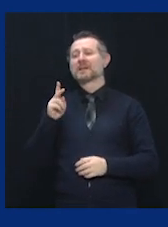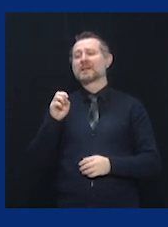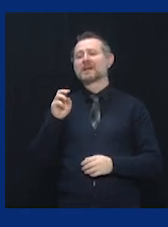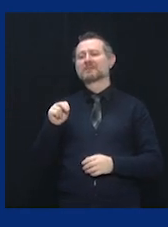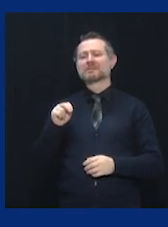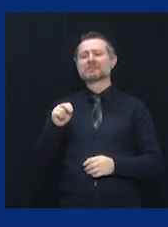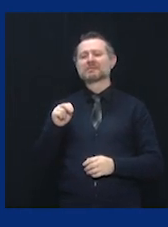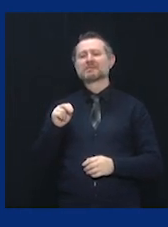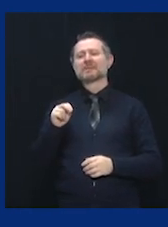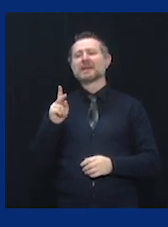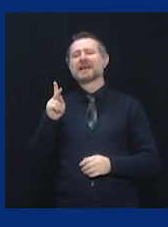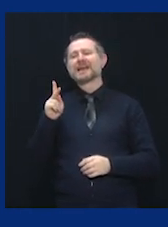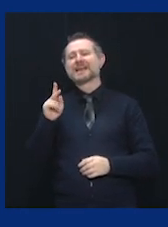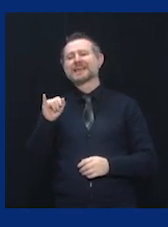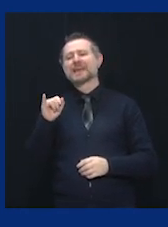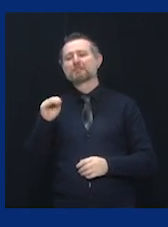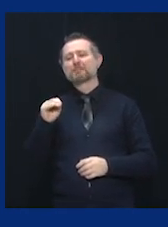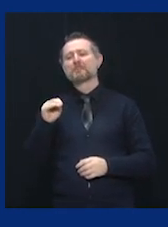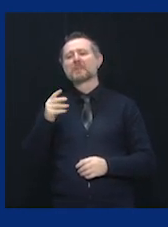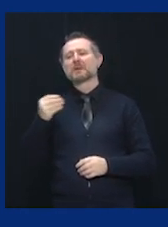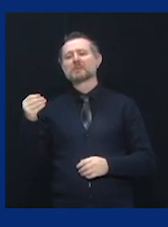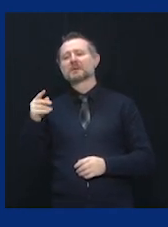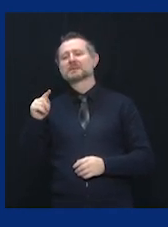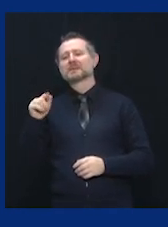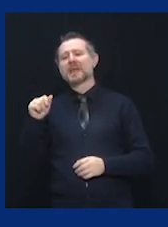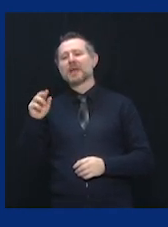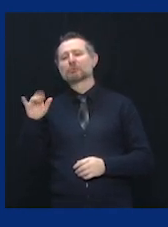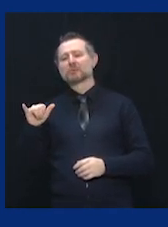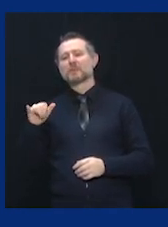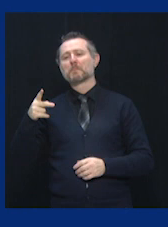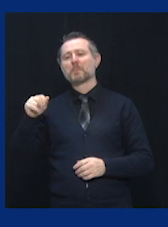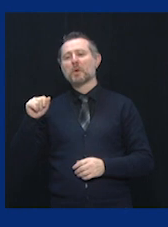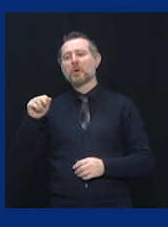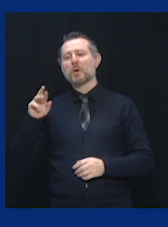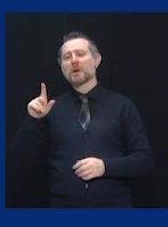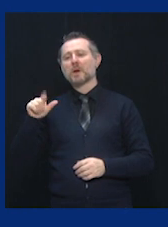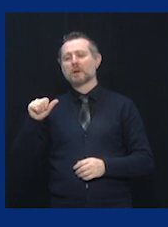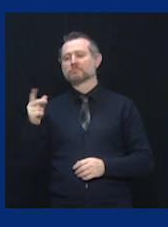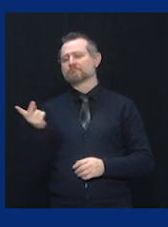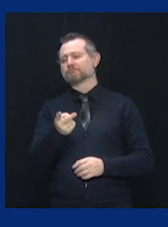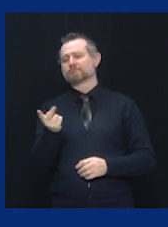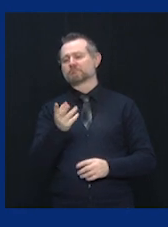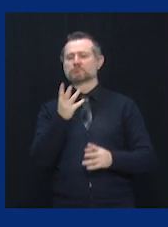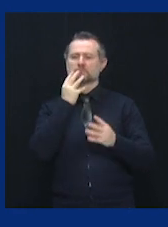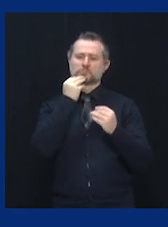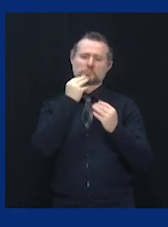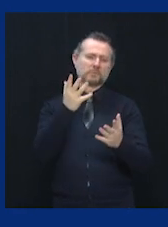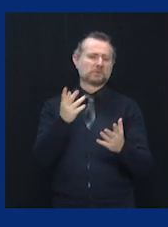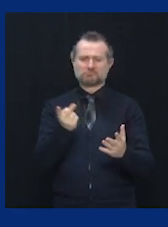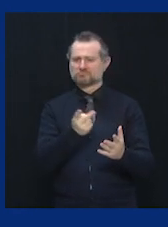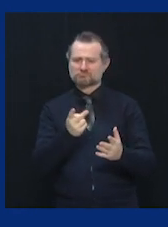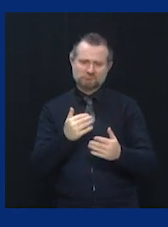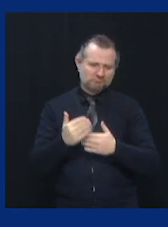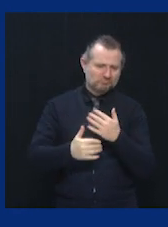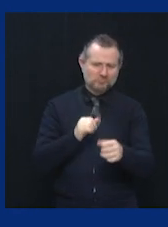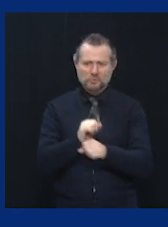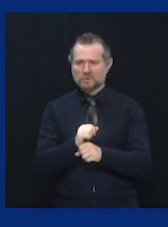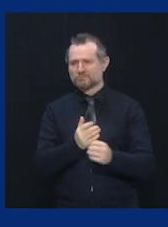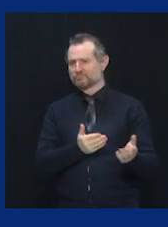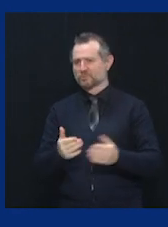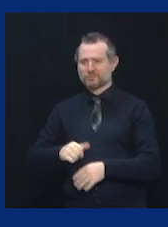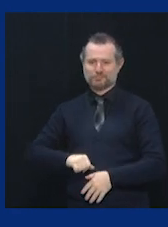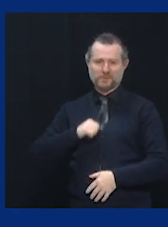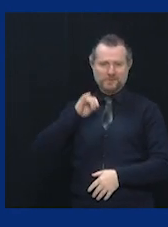been beautiful to work with. And they brought such pride to Buffalo. Coach McDermott,